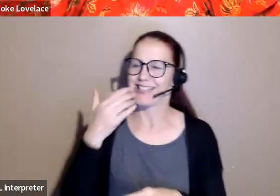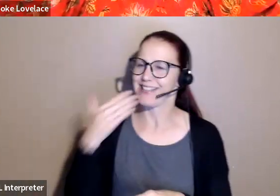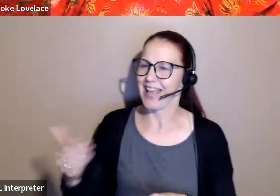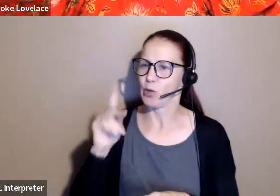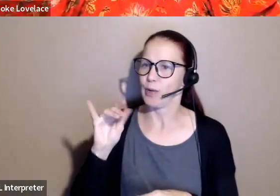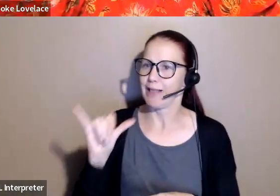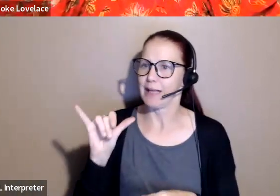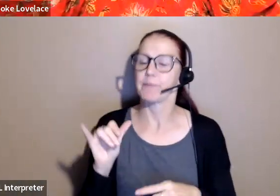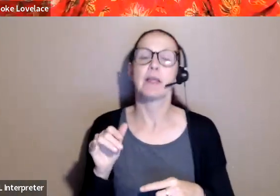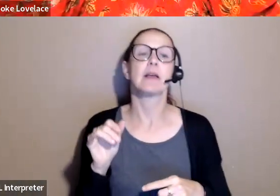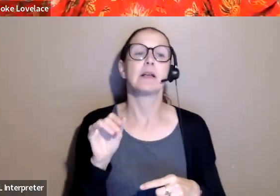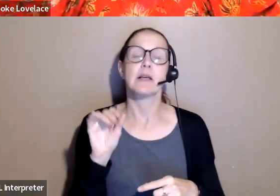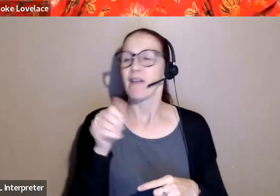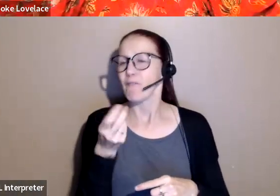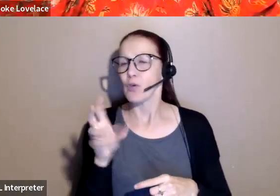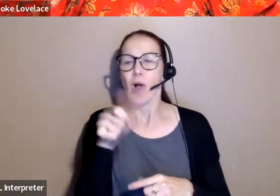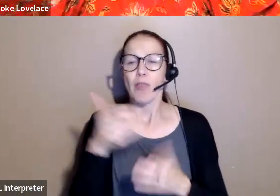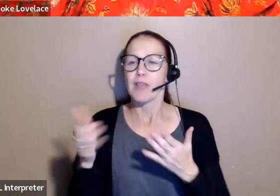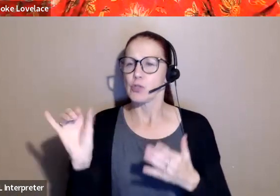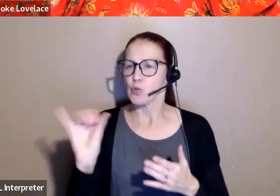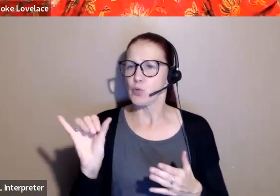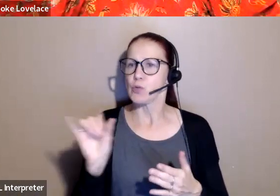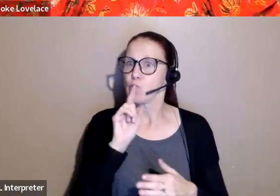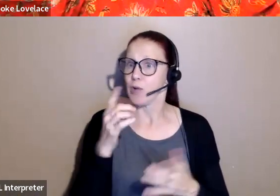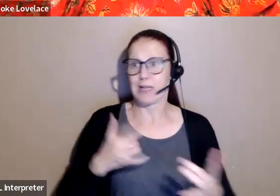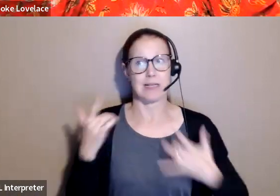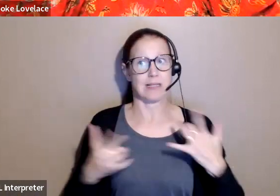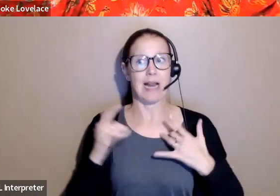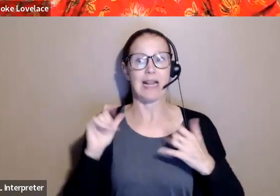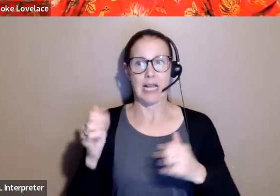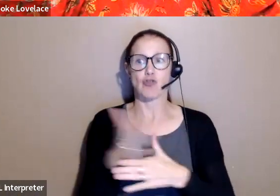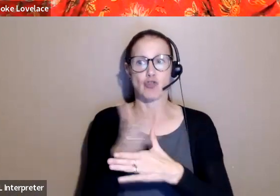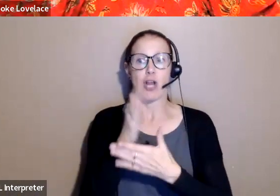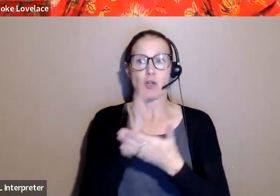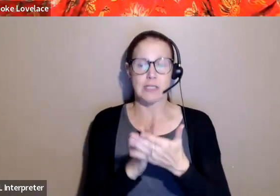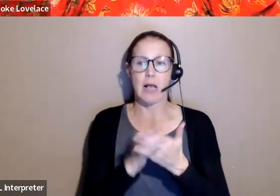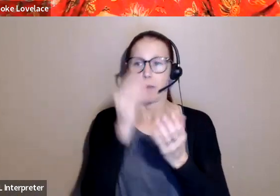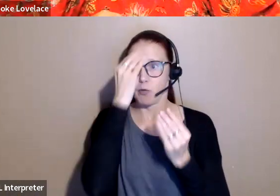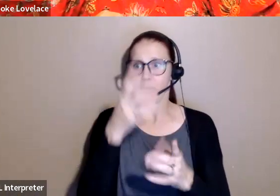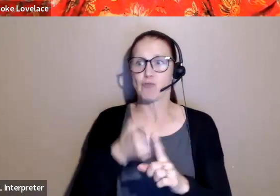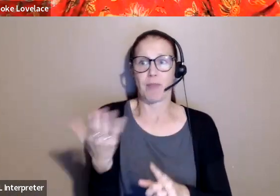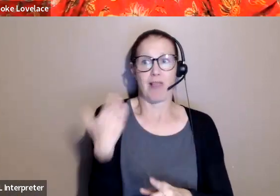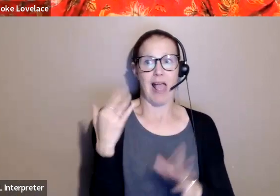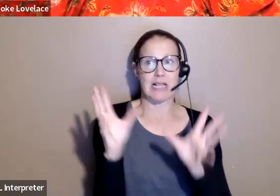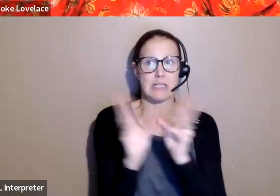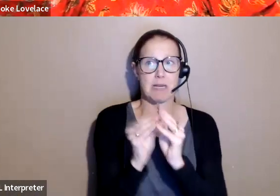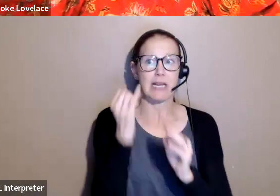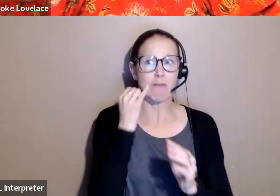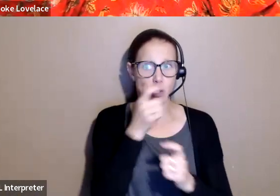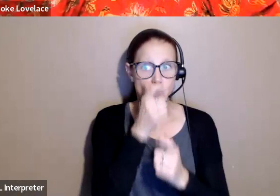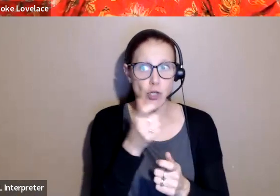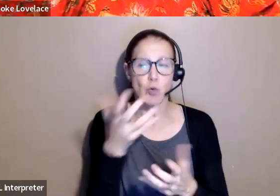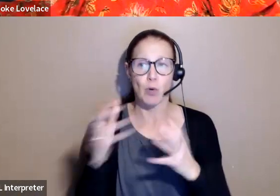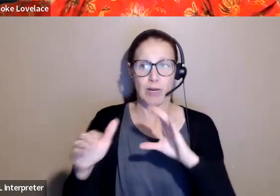couple other things too, so it's really exciting, and I can share some documentation, some notes from our last meeting if people are interested and want to email me at